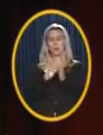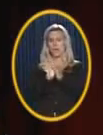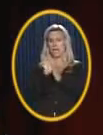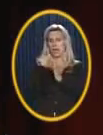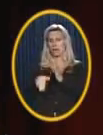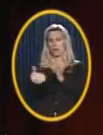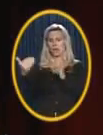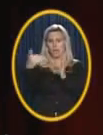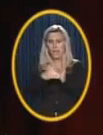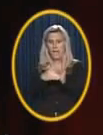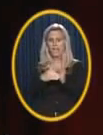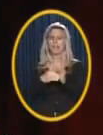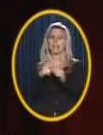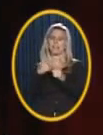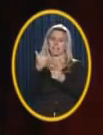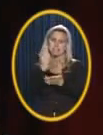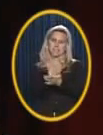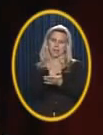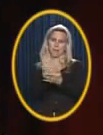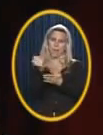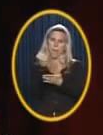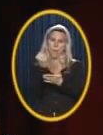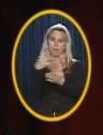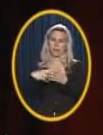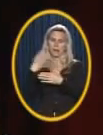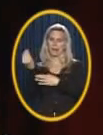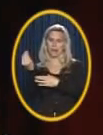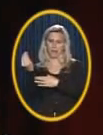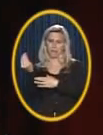down again and climb out of the vehicle. And